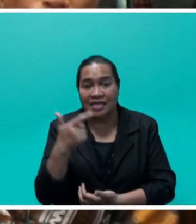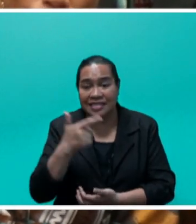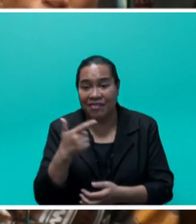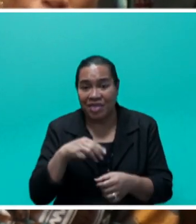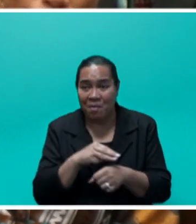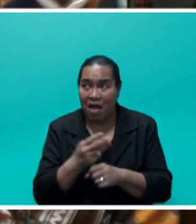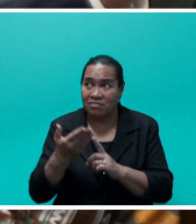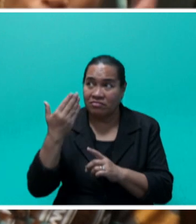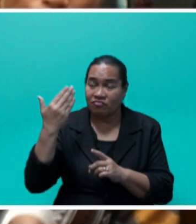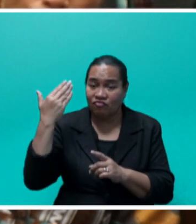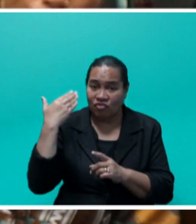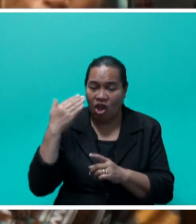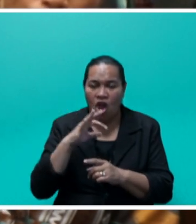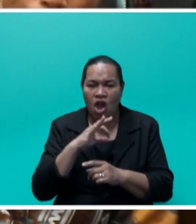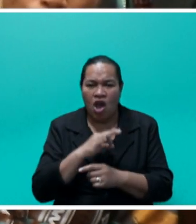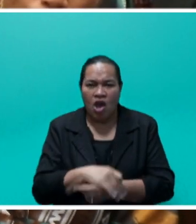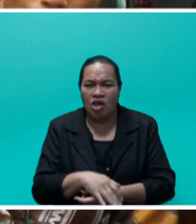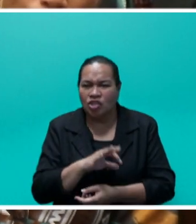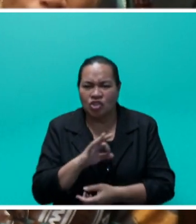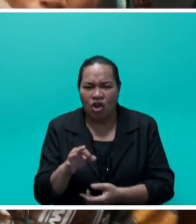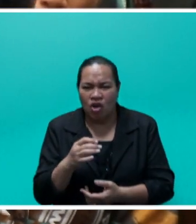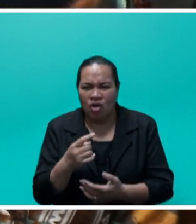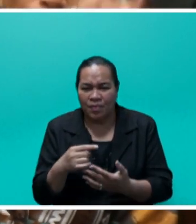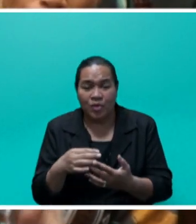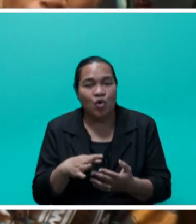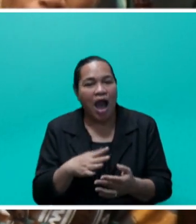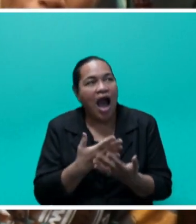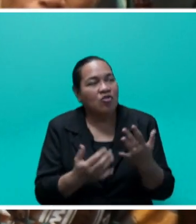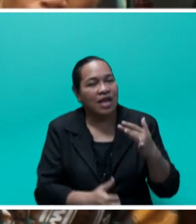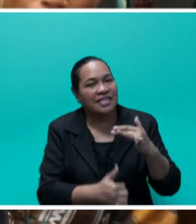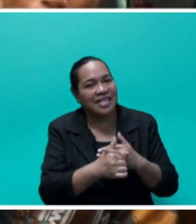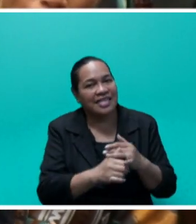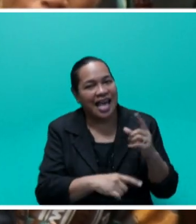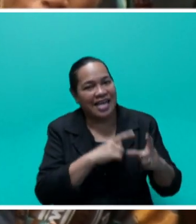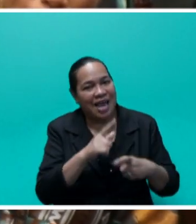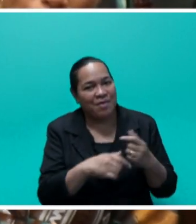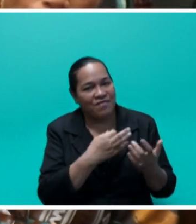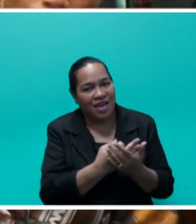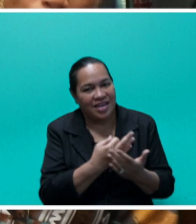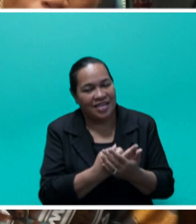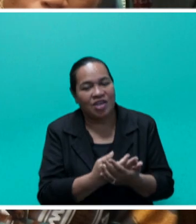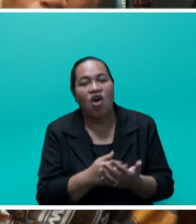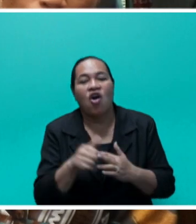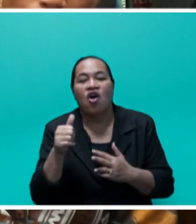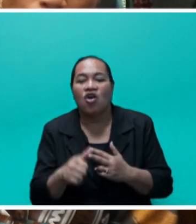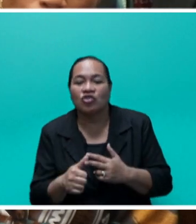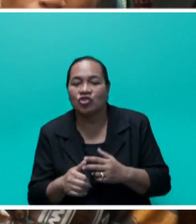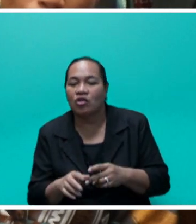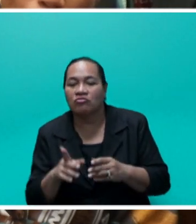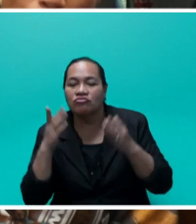months, not only in terms of accessing climate finance and looking at various projects, the